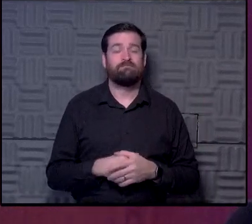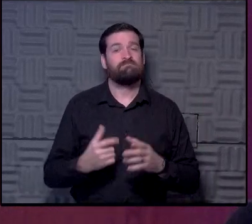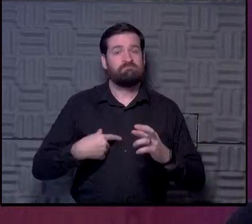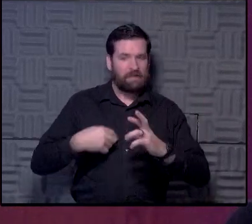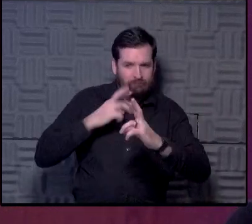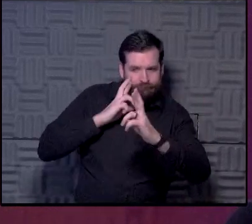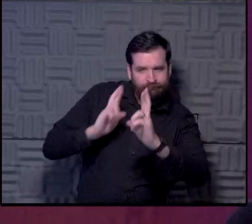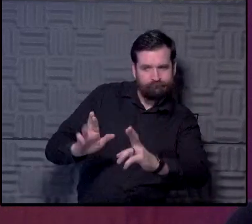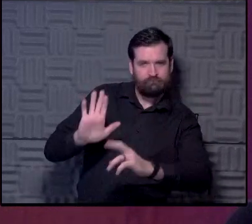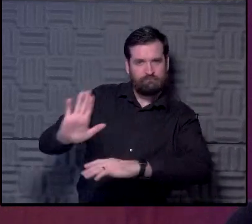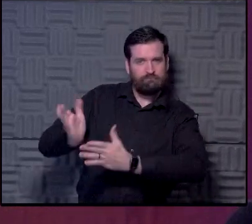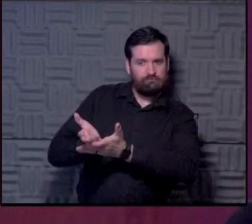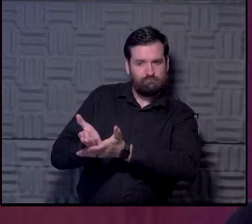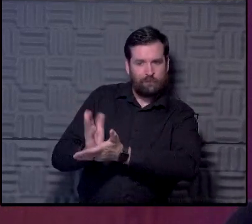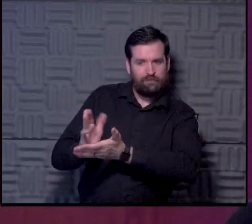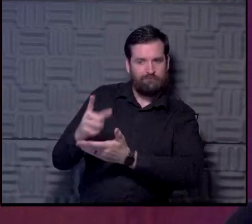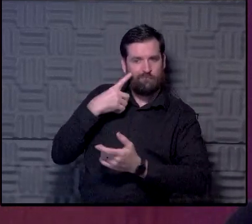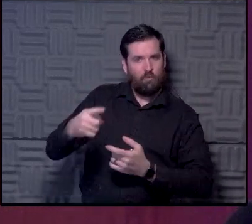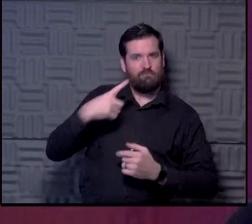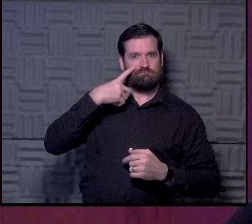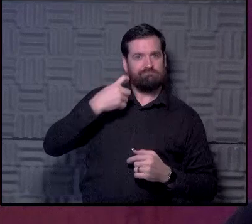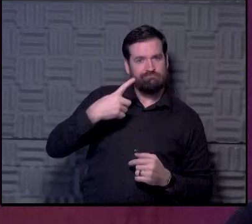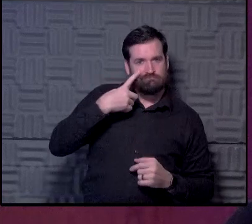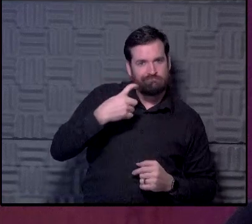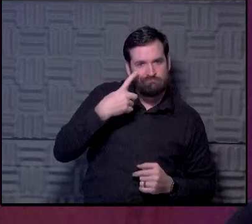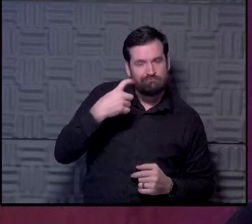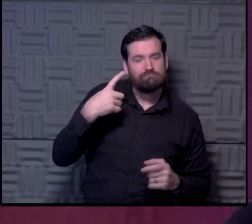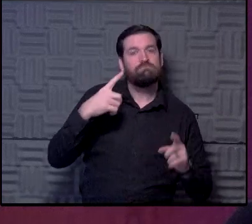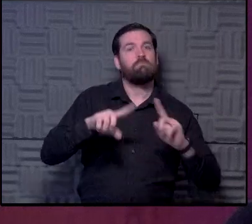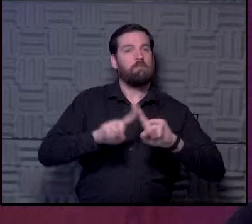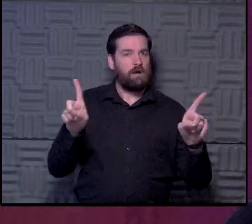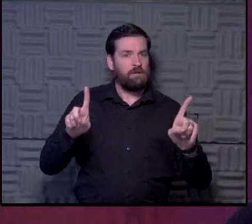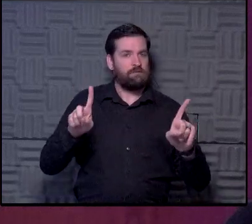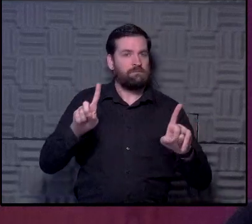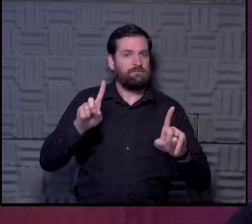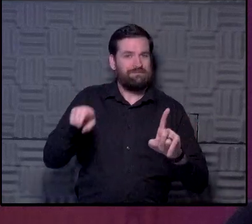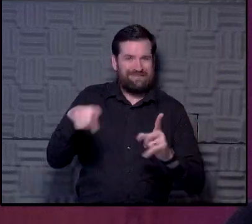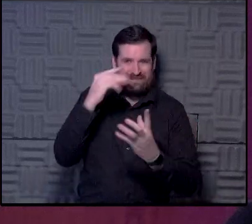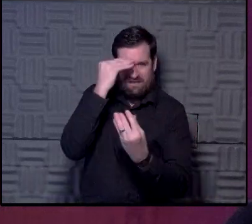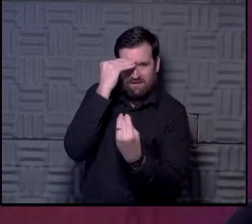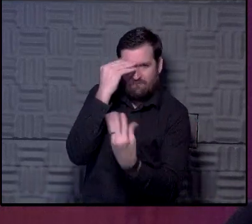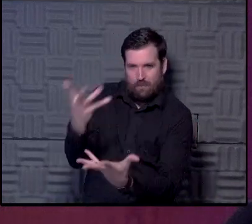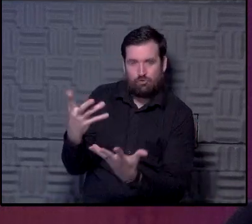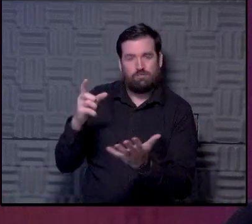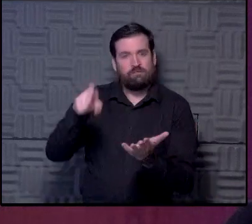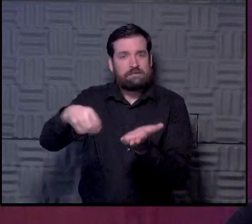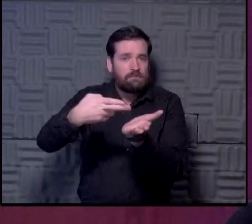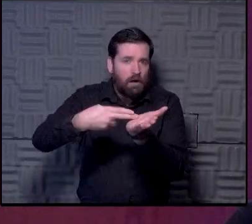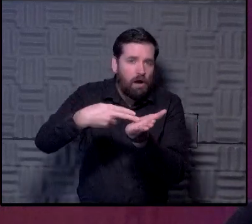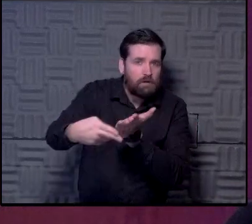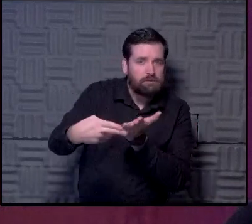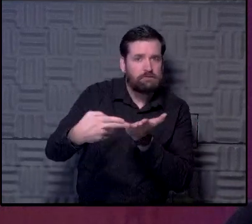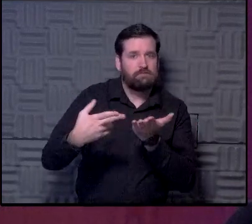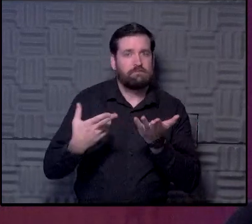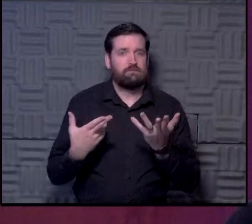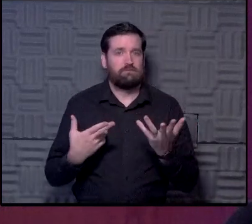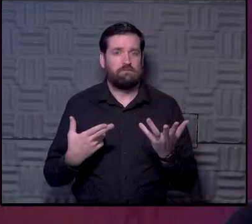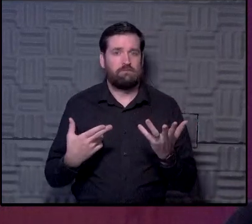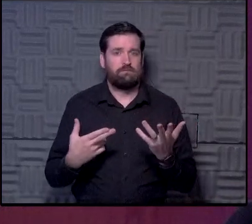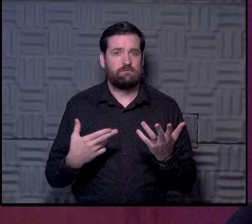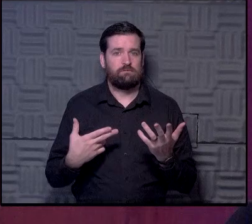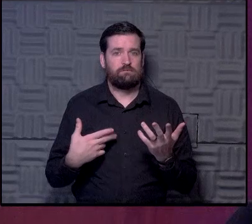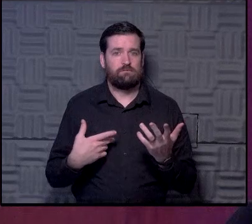respect their right to be skeptical. I just think that they need information, they need honesty,